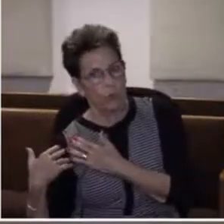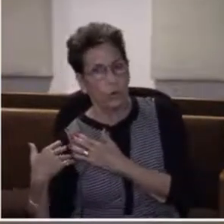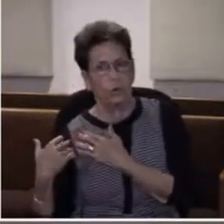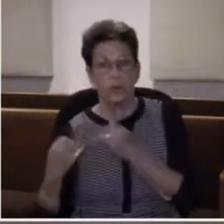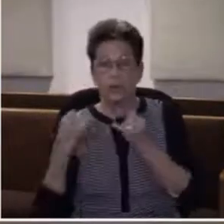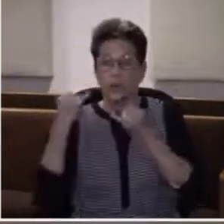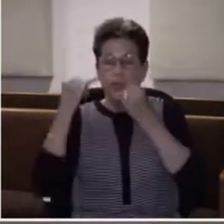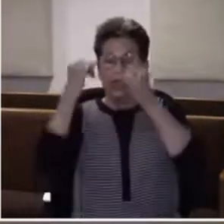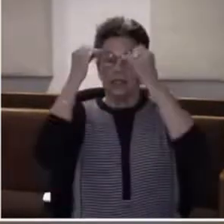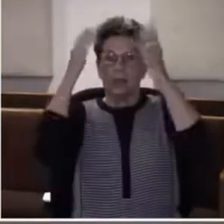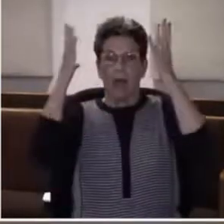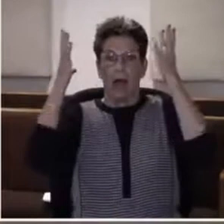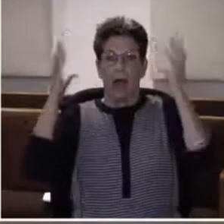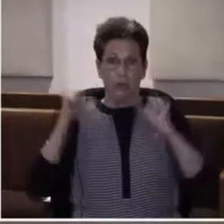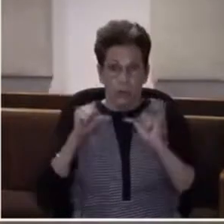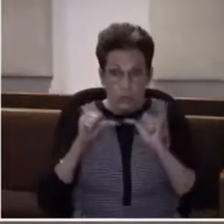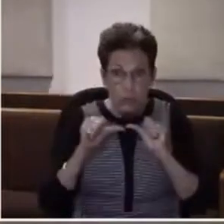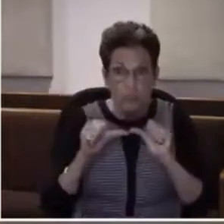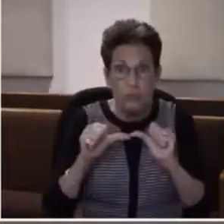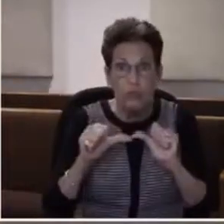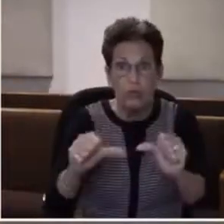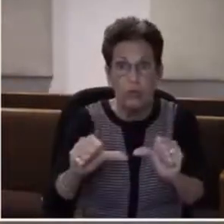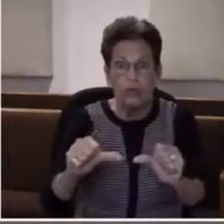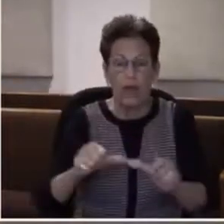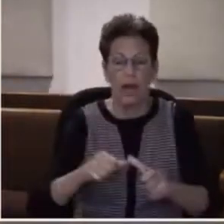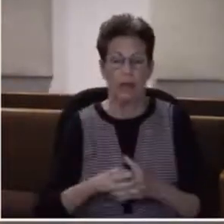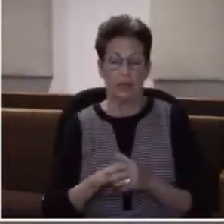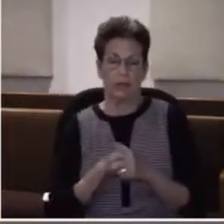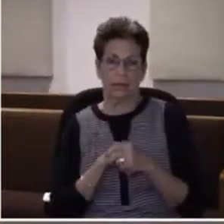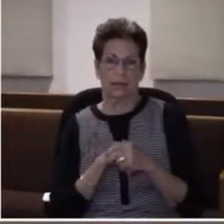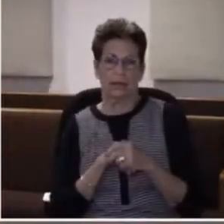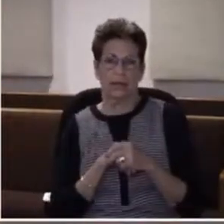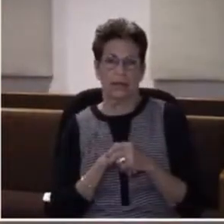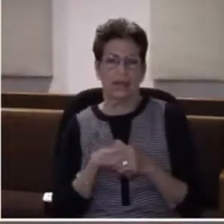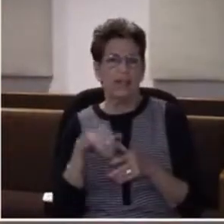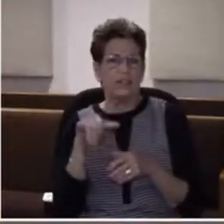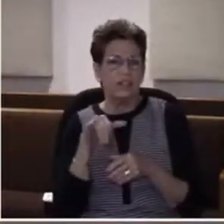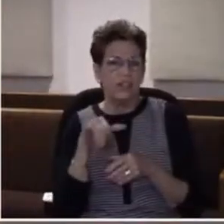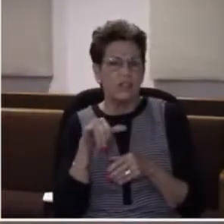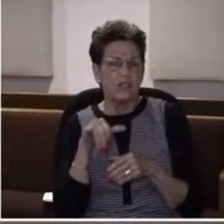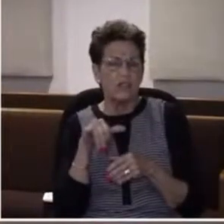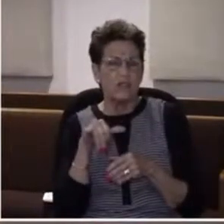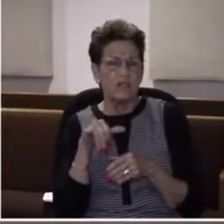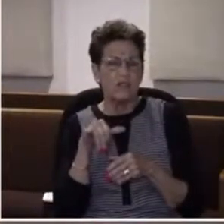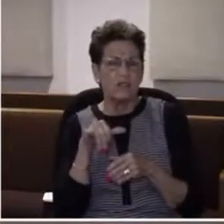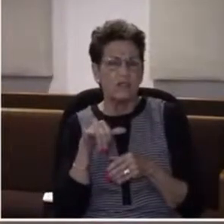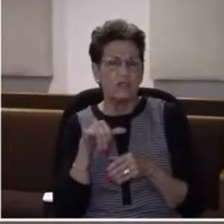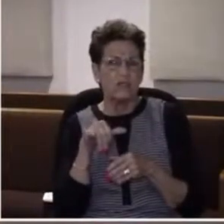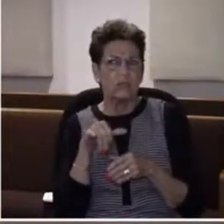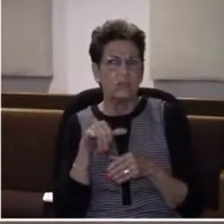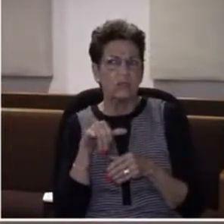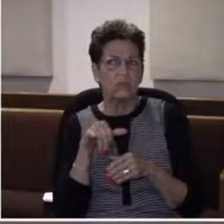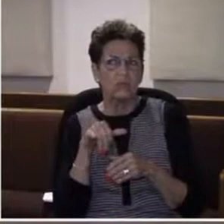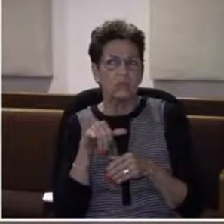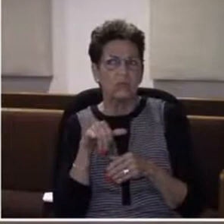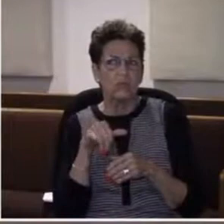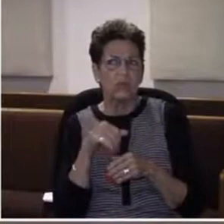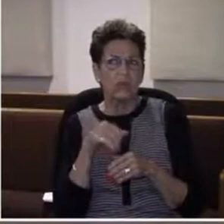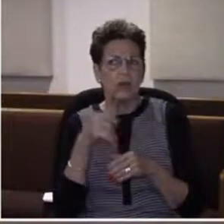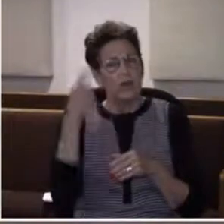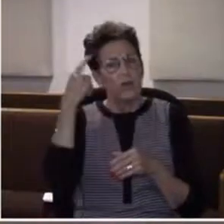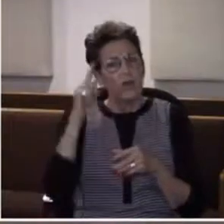encourage them to press forward toward the mark. It's also designed for them to understand their